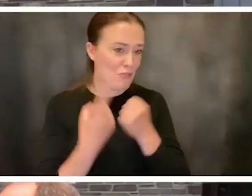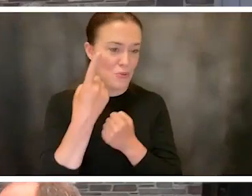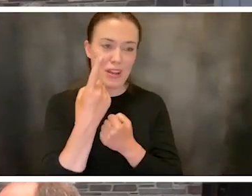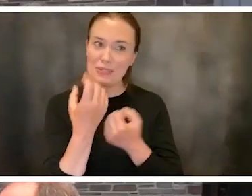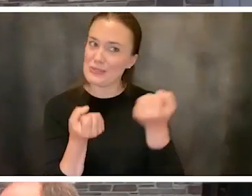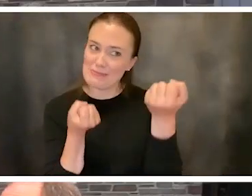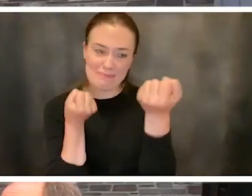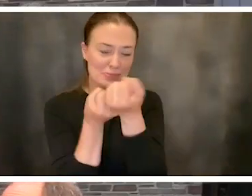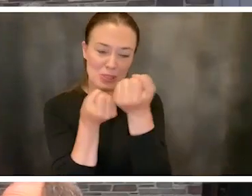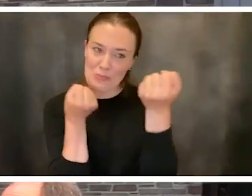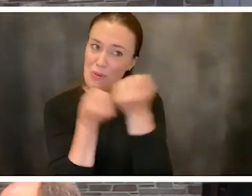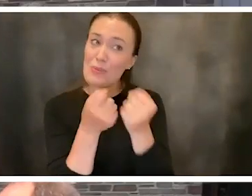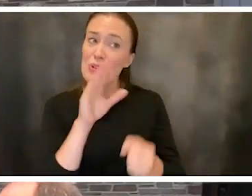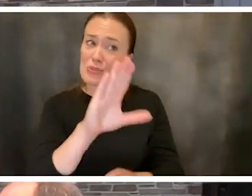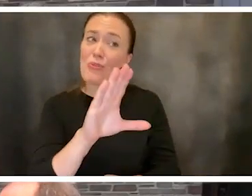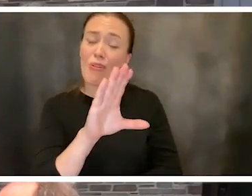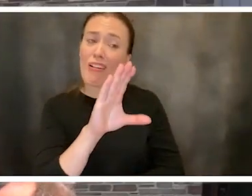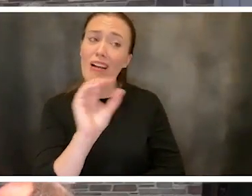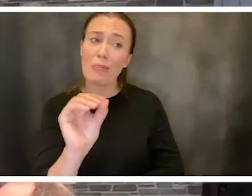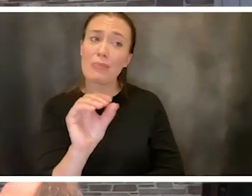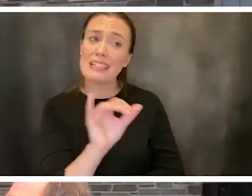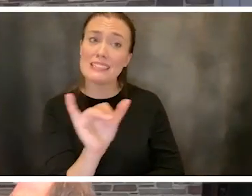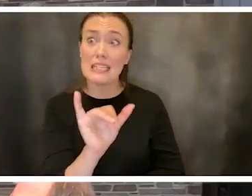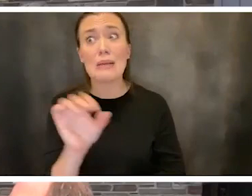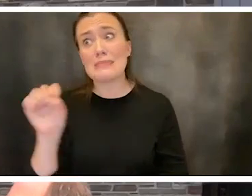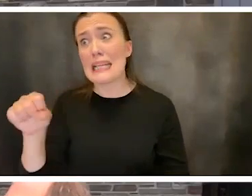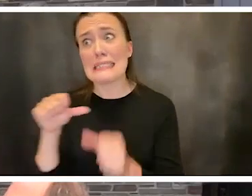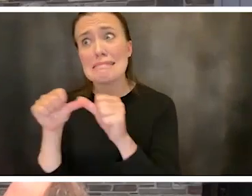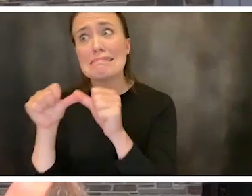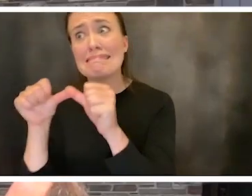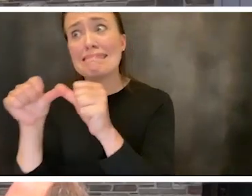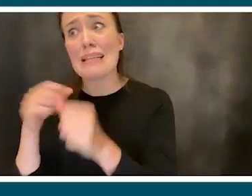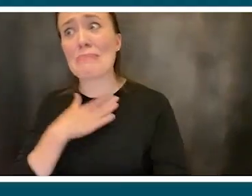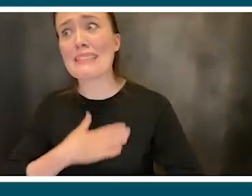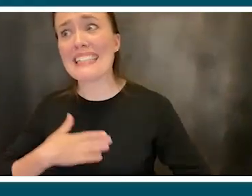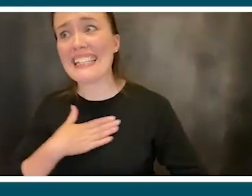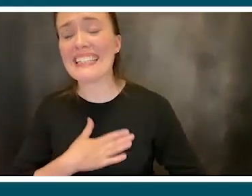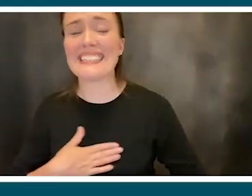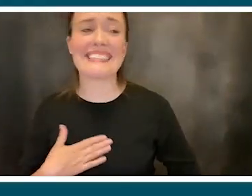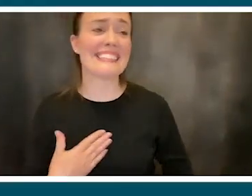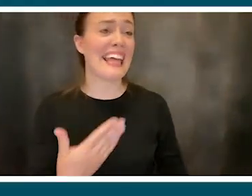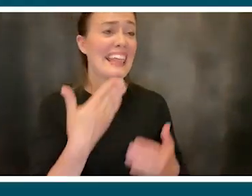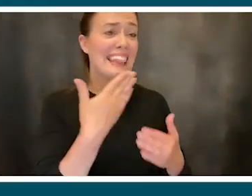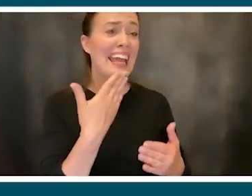organization Absolutely. Right now, too. Keep it coming, so. Please. Yeah. All right. Well, take care.